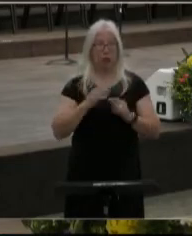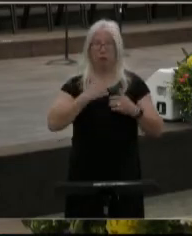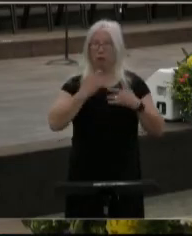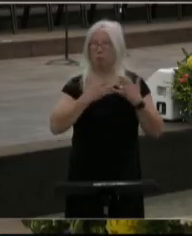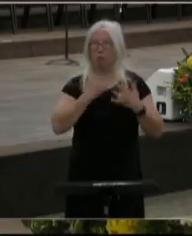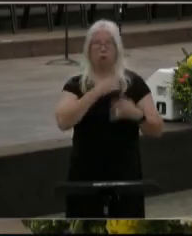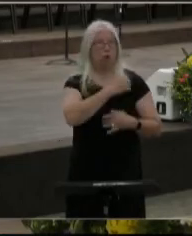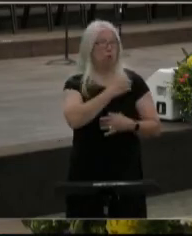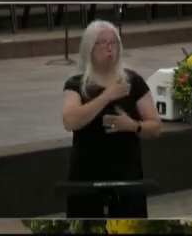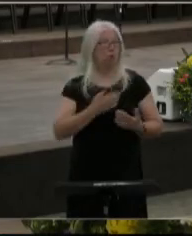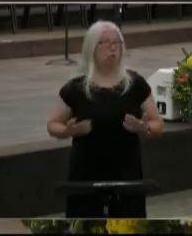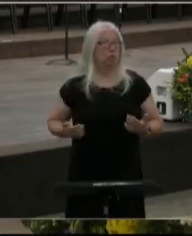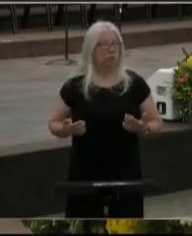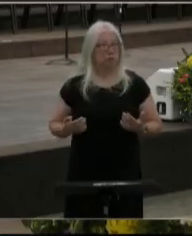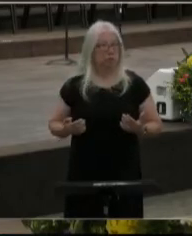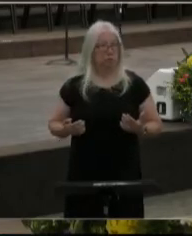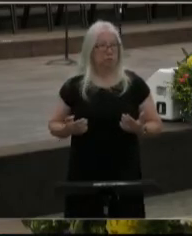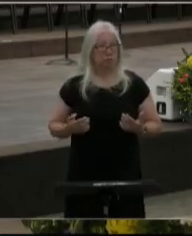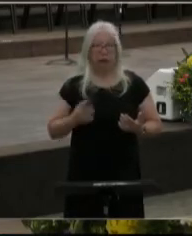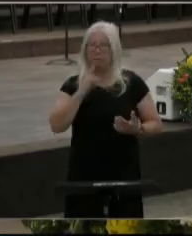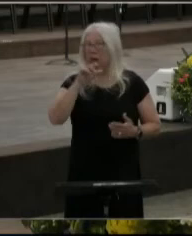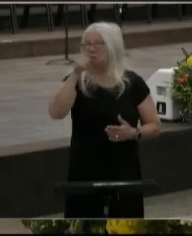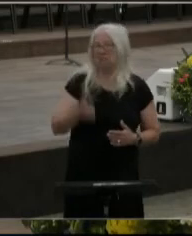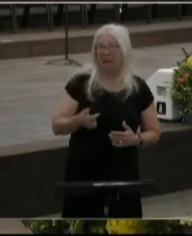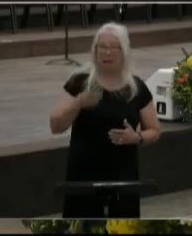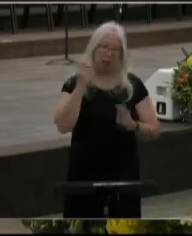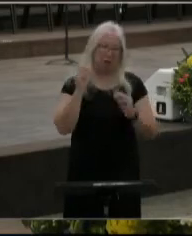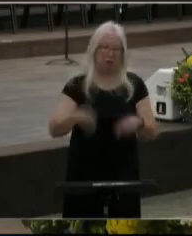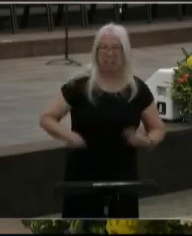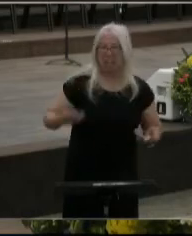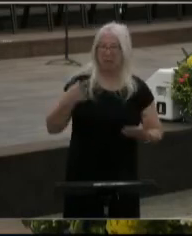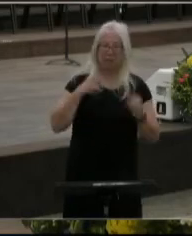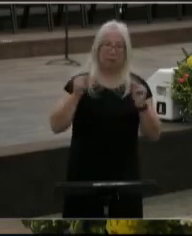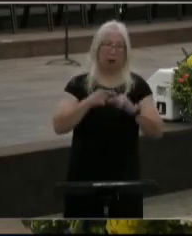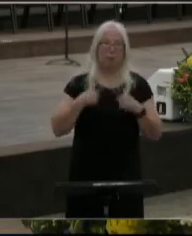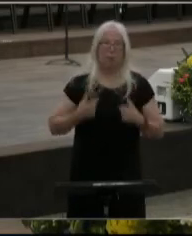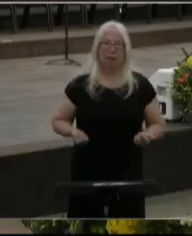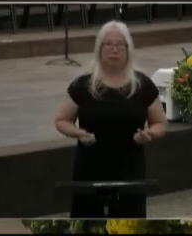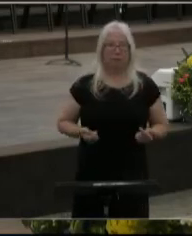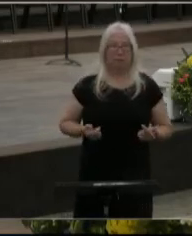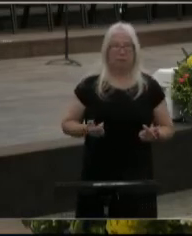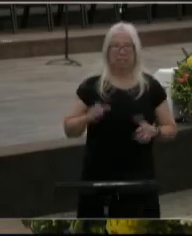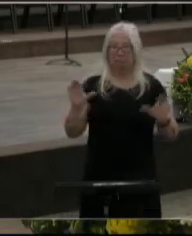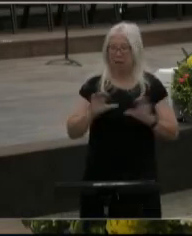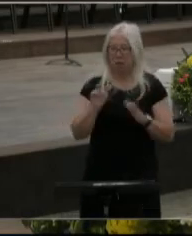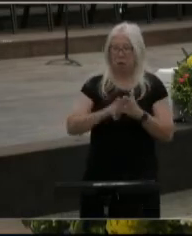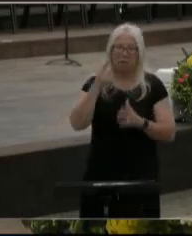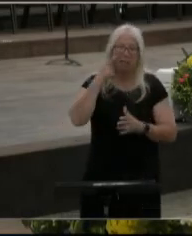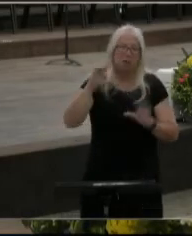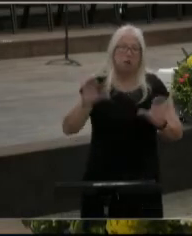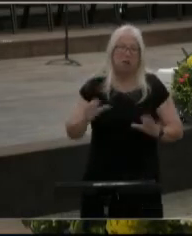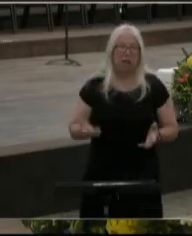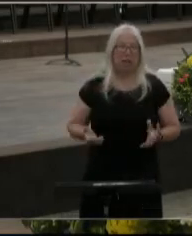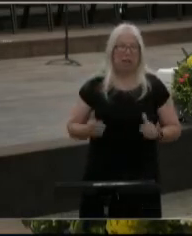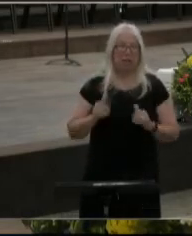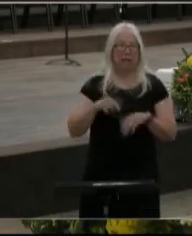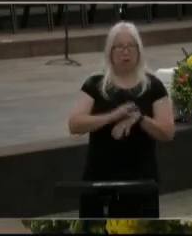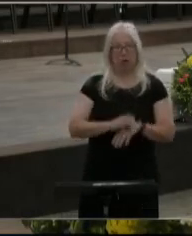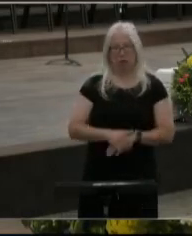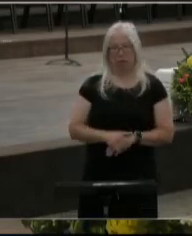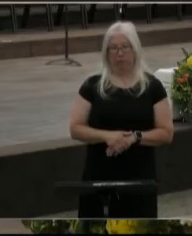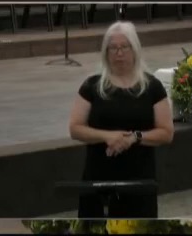on the shoulders. I'm not going to tithe, not going to give, I'm not going to be generous because somebody hurt me. Somebody didn't do what I thought they ought to have done in the house of